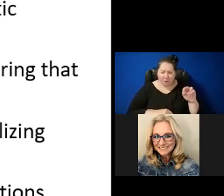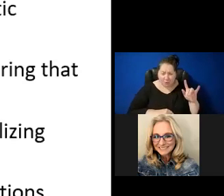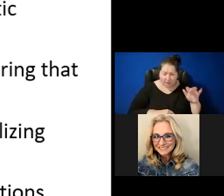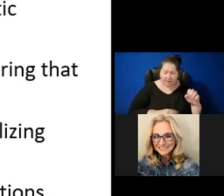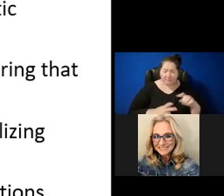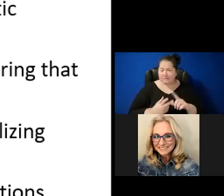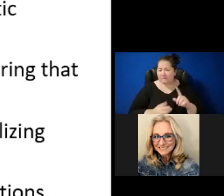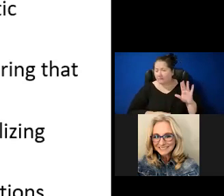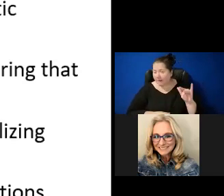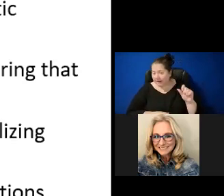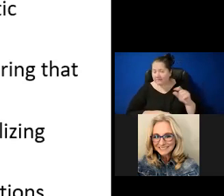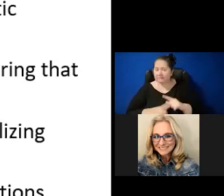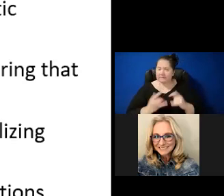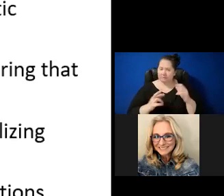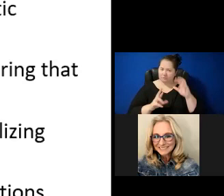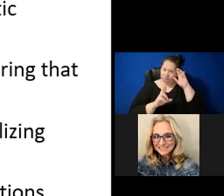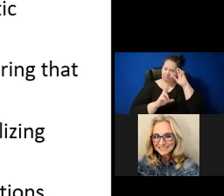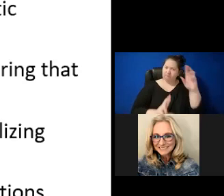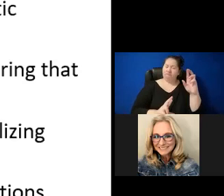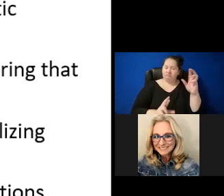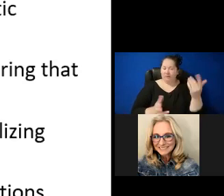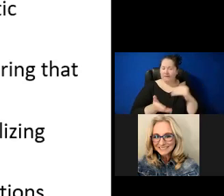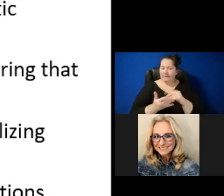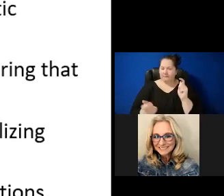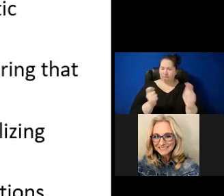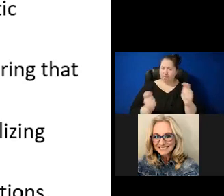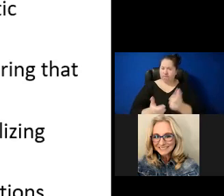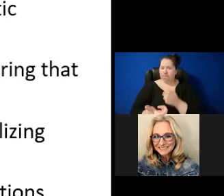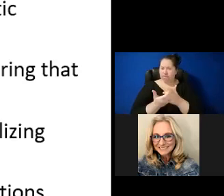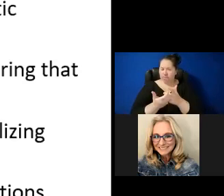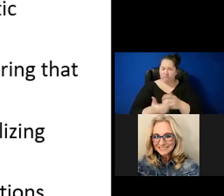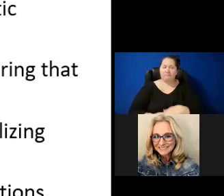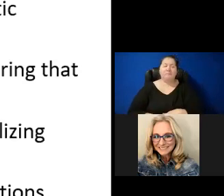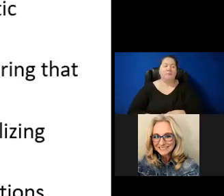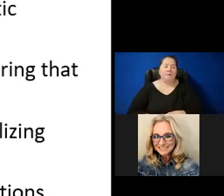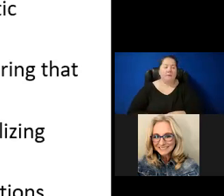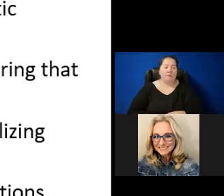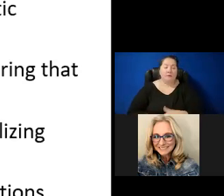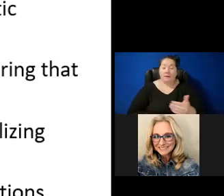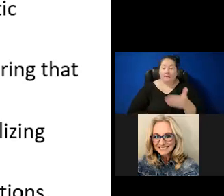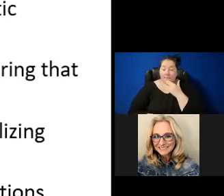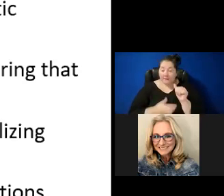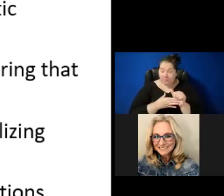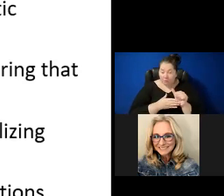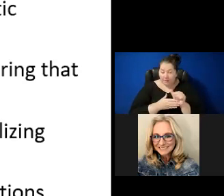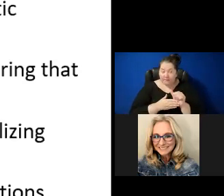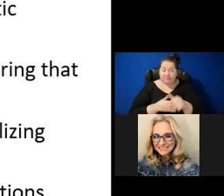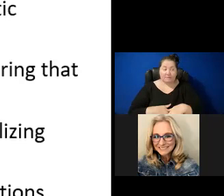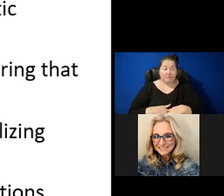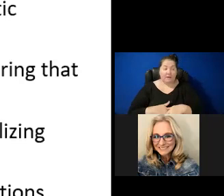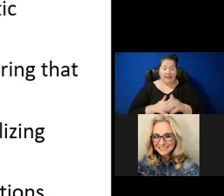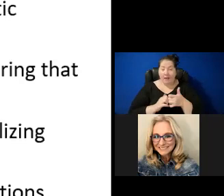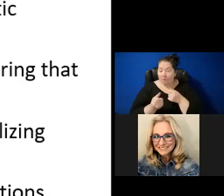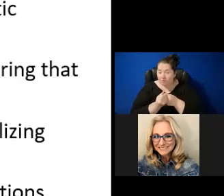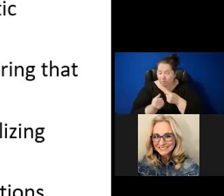be respectful, dignified, and again, tailored. I'm also going to talk a little bit about best practices, ways that you can